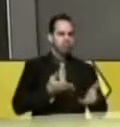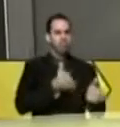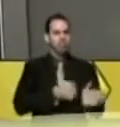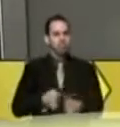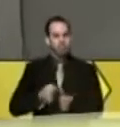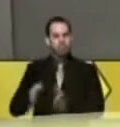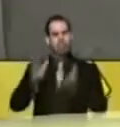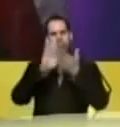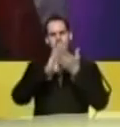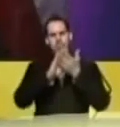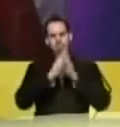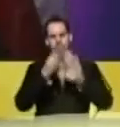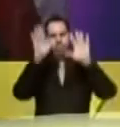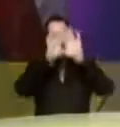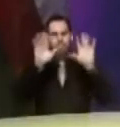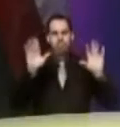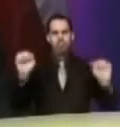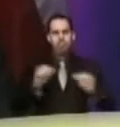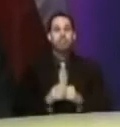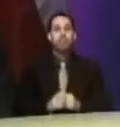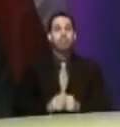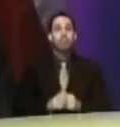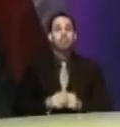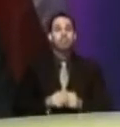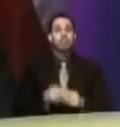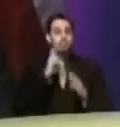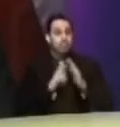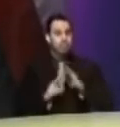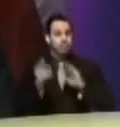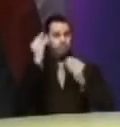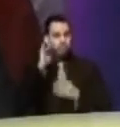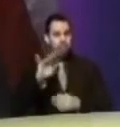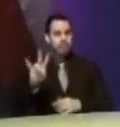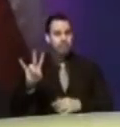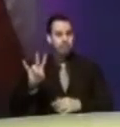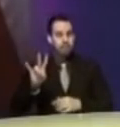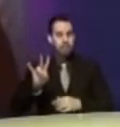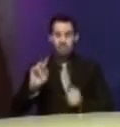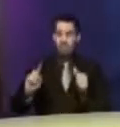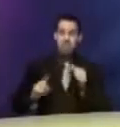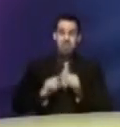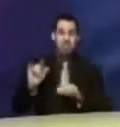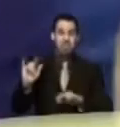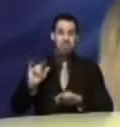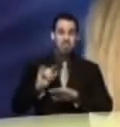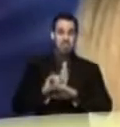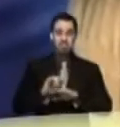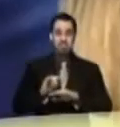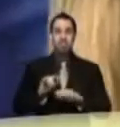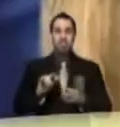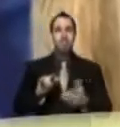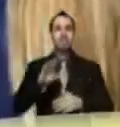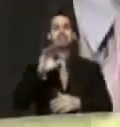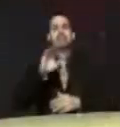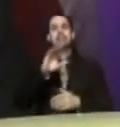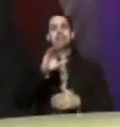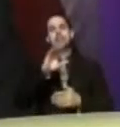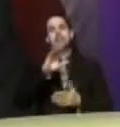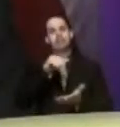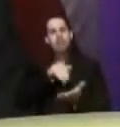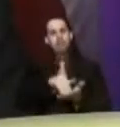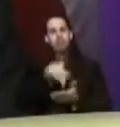convertirse en presidente. Adelantó a Noticias 24/7 que su primer viaje, si llega a Casa Blanca, será a Centro y Suramérica. We